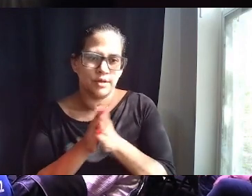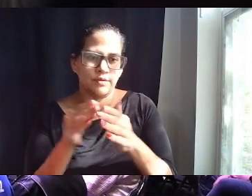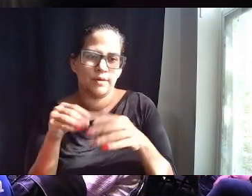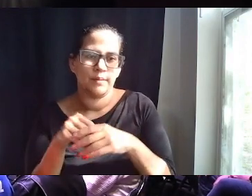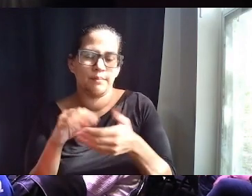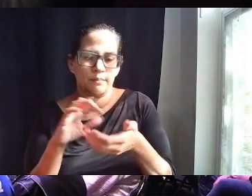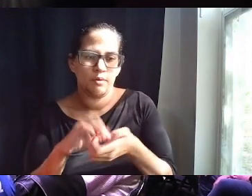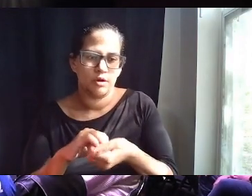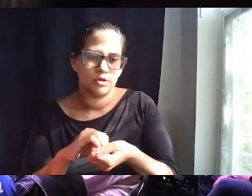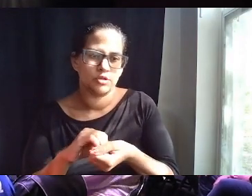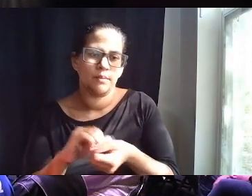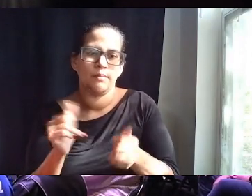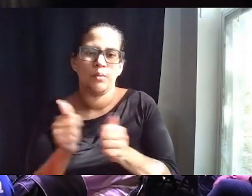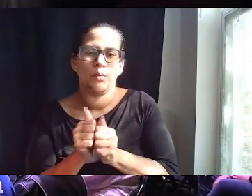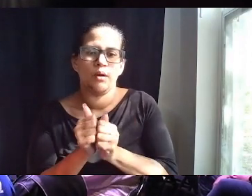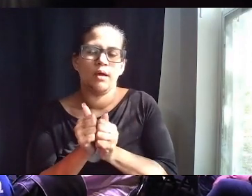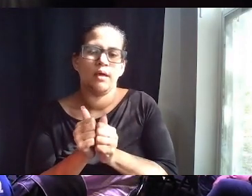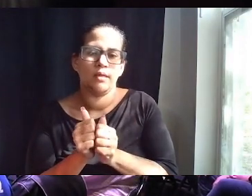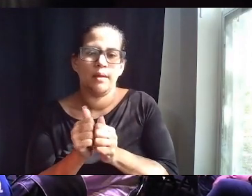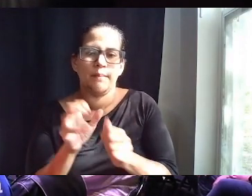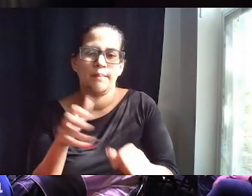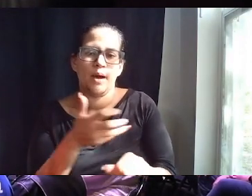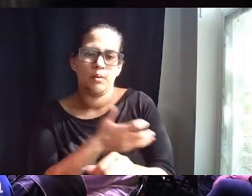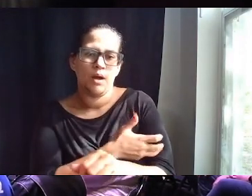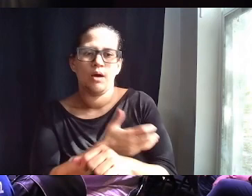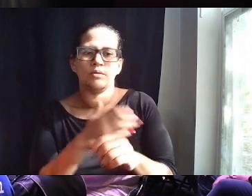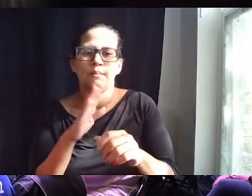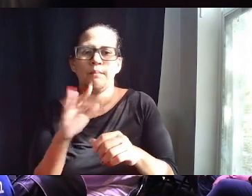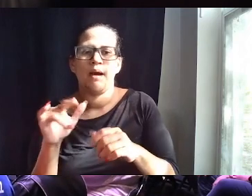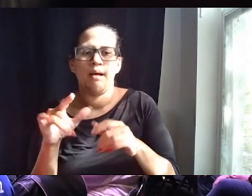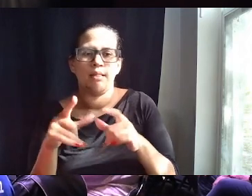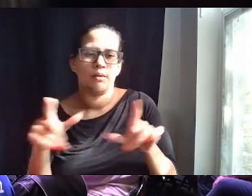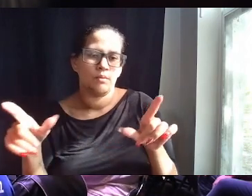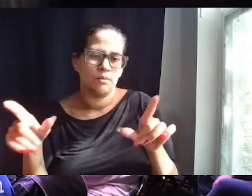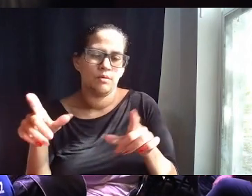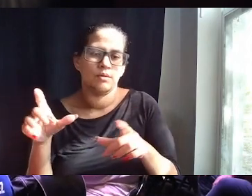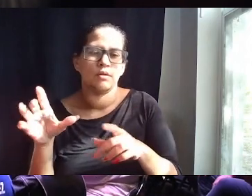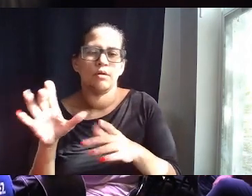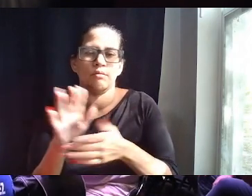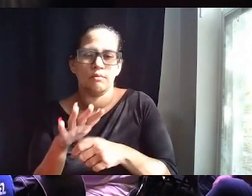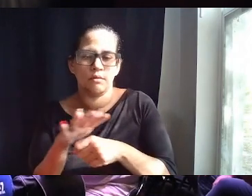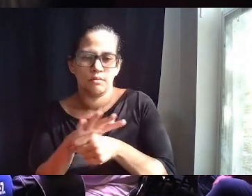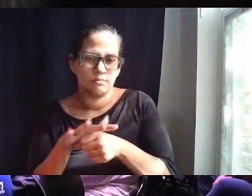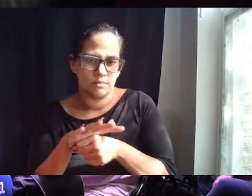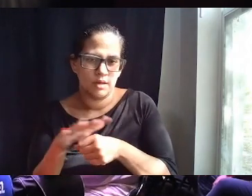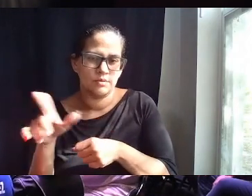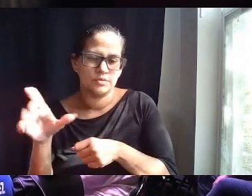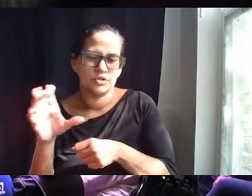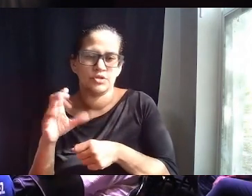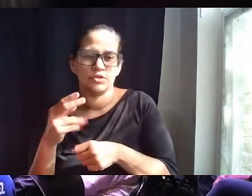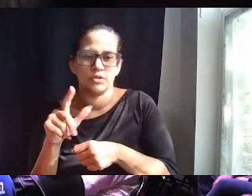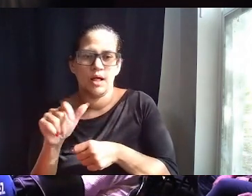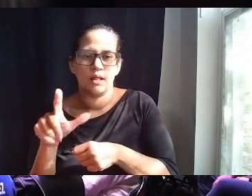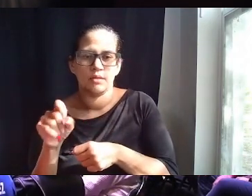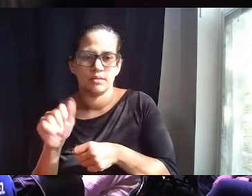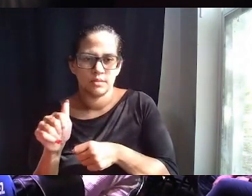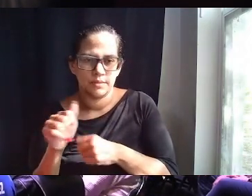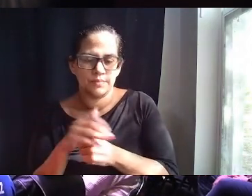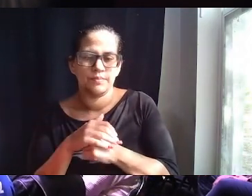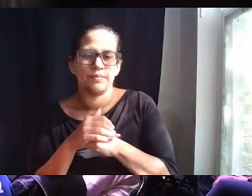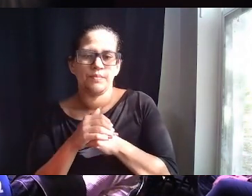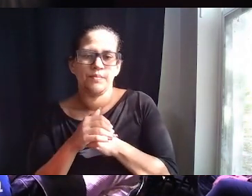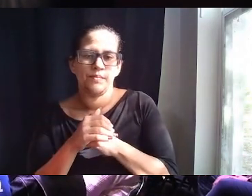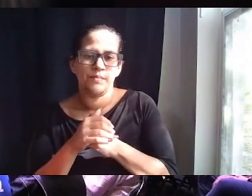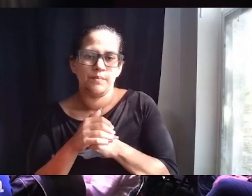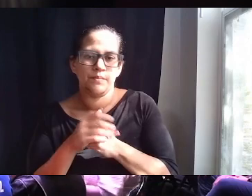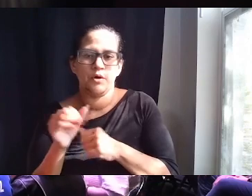a powerhouse bilingual local company from Chelsea called the Teatro Chelsea. The co-founder of which is right